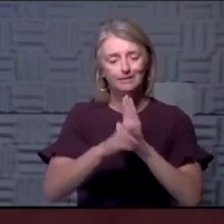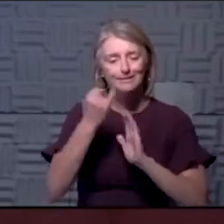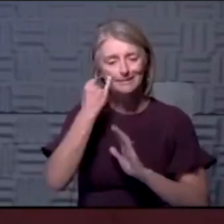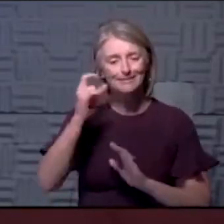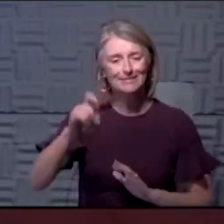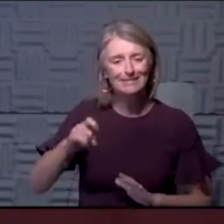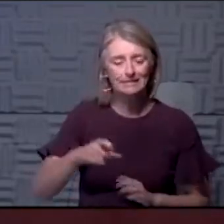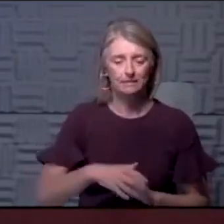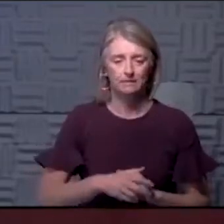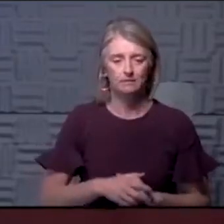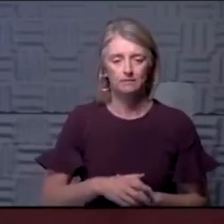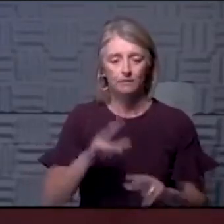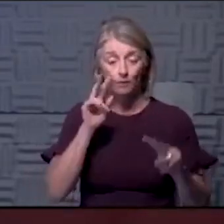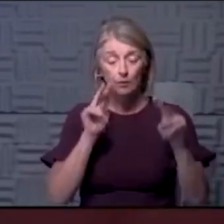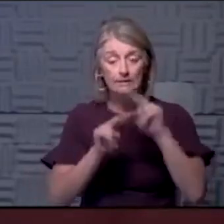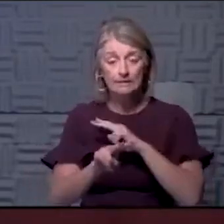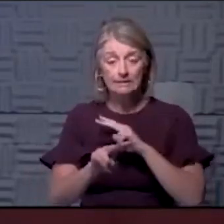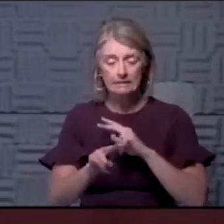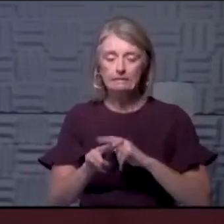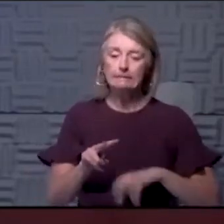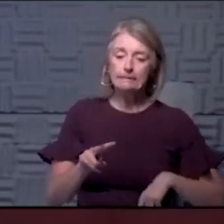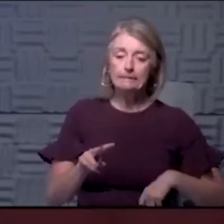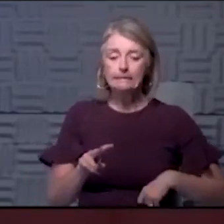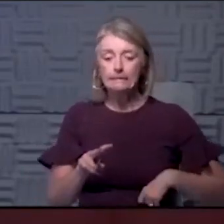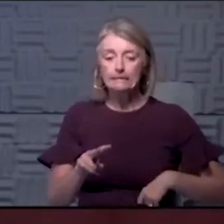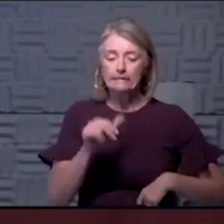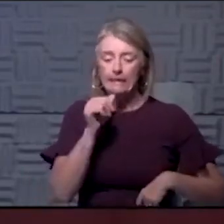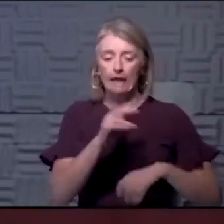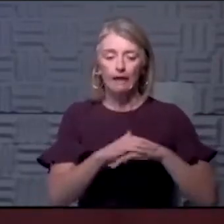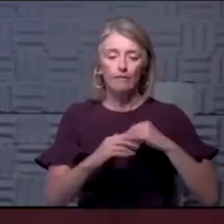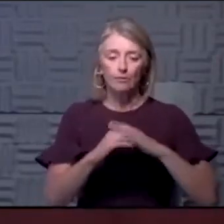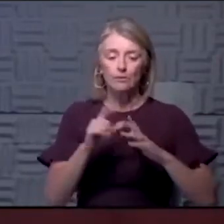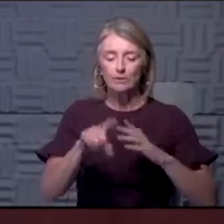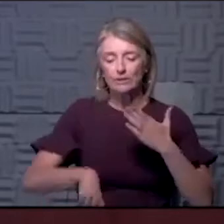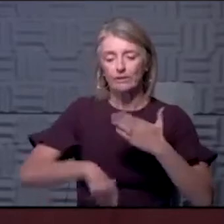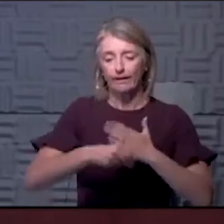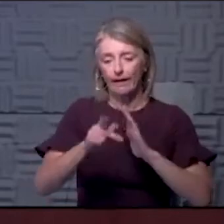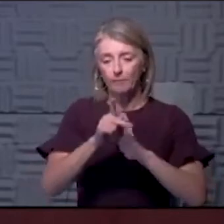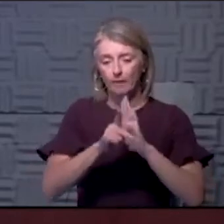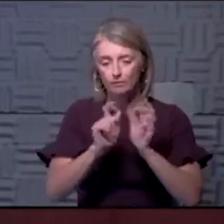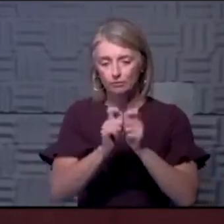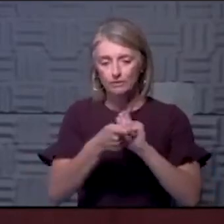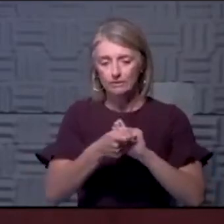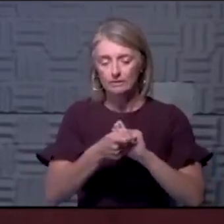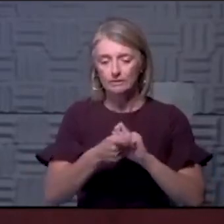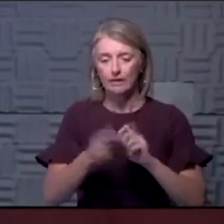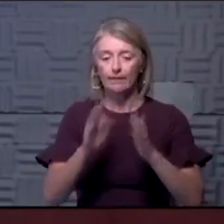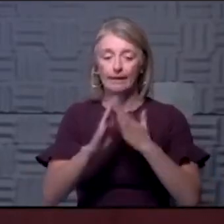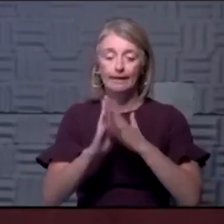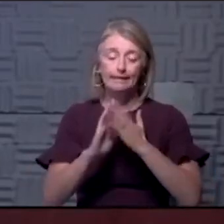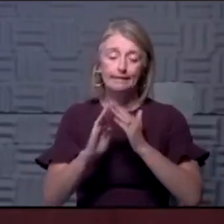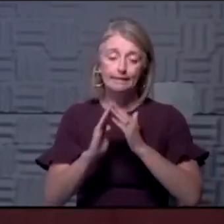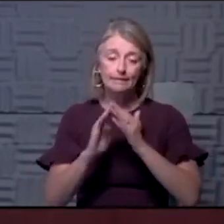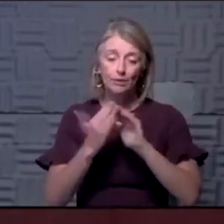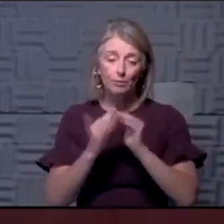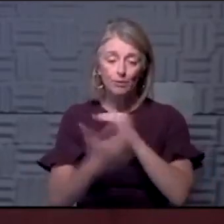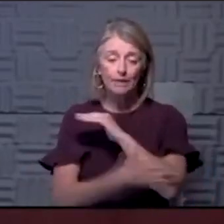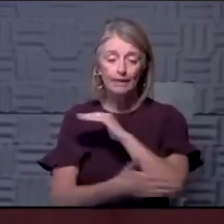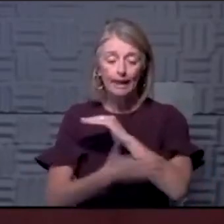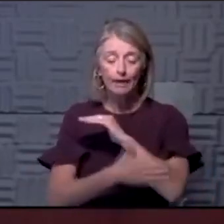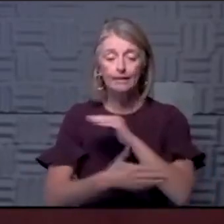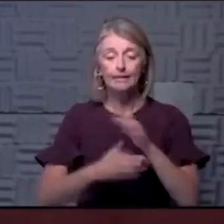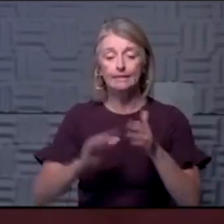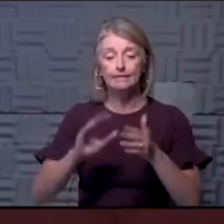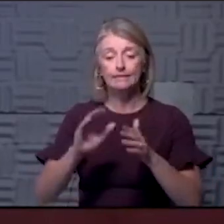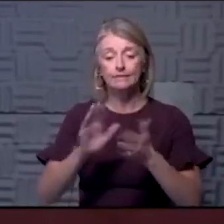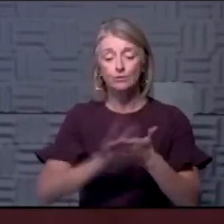If we're seeing things headed in a direction that we're uncomfortable with, are there additional policy changes that can be made at the county level, city level, university level